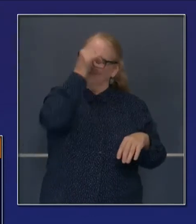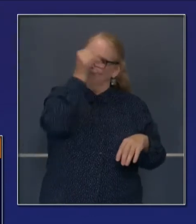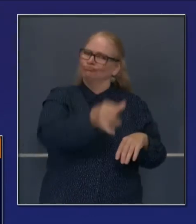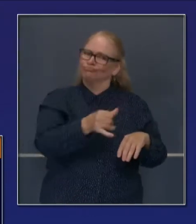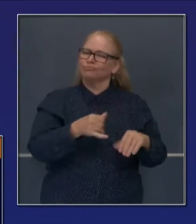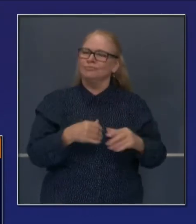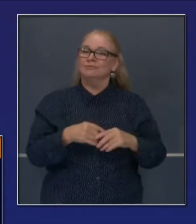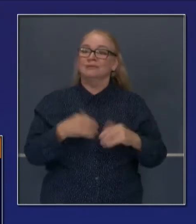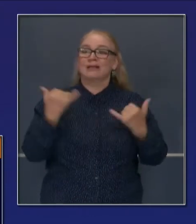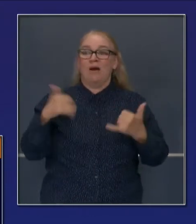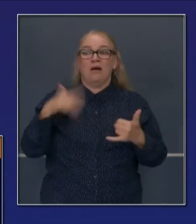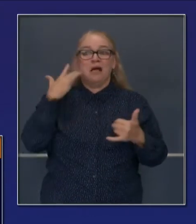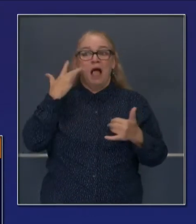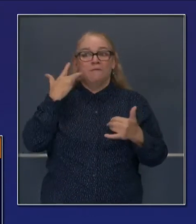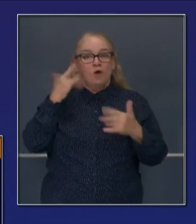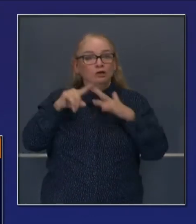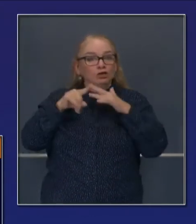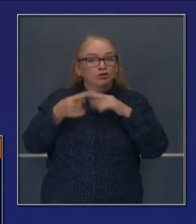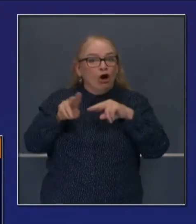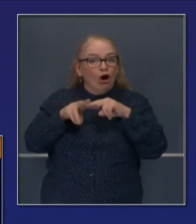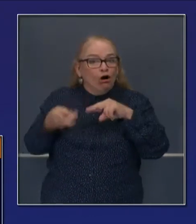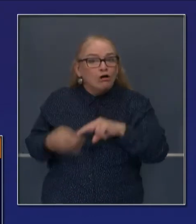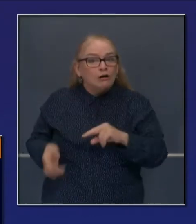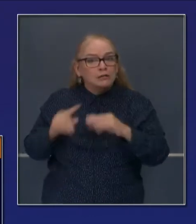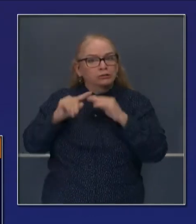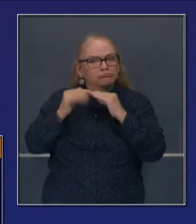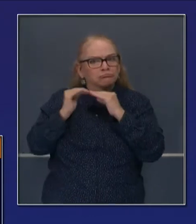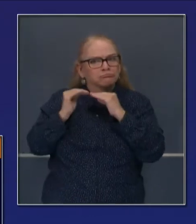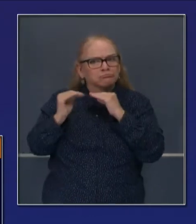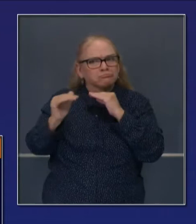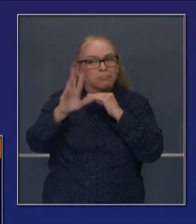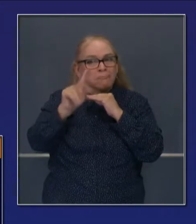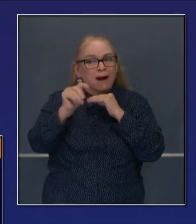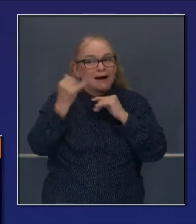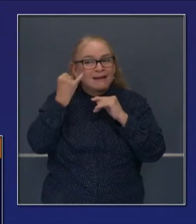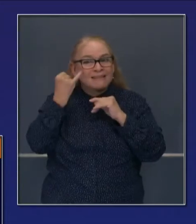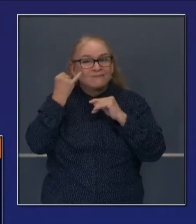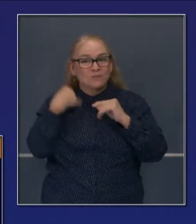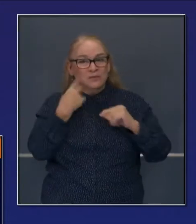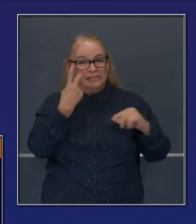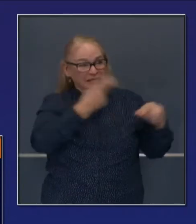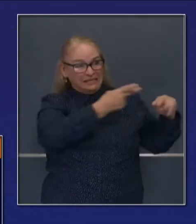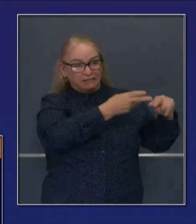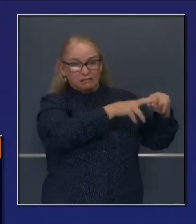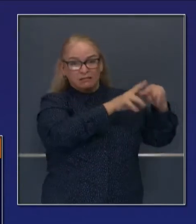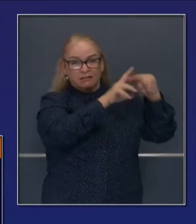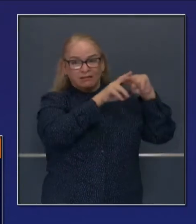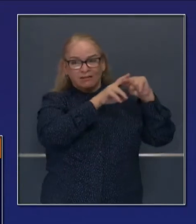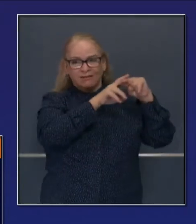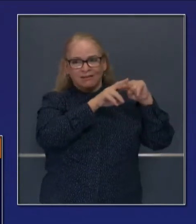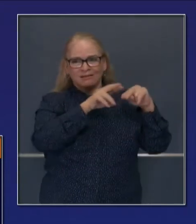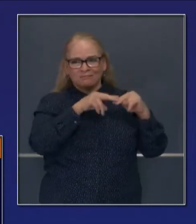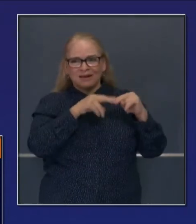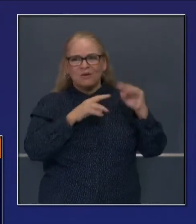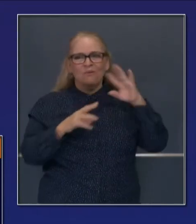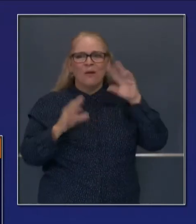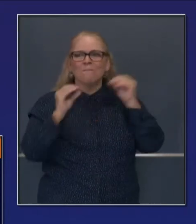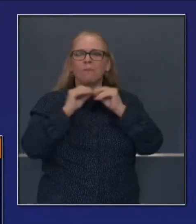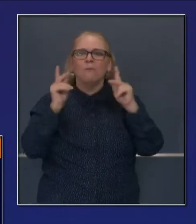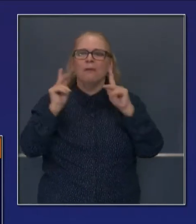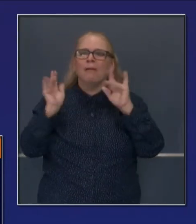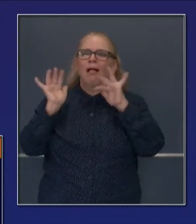But if we start seeing an increased number of cases, invariably, you'll start seeing an increase in the hospitalization, the pressure in